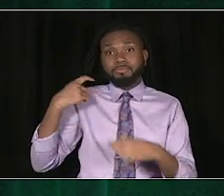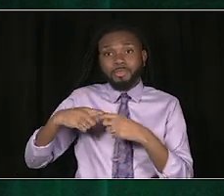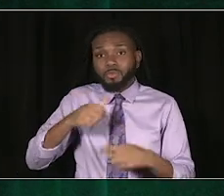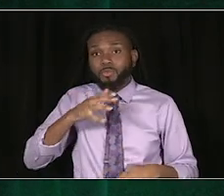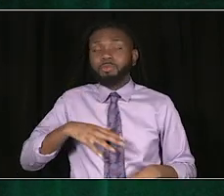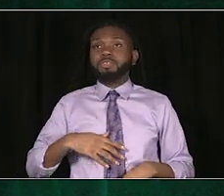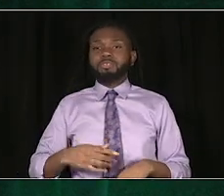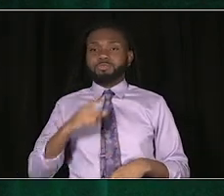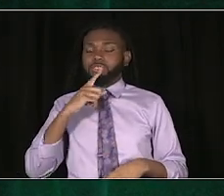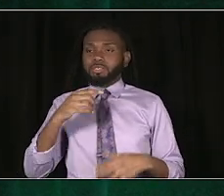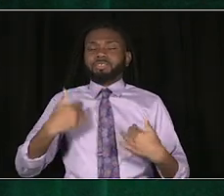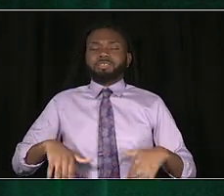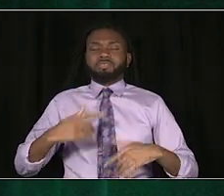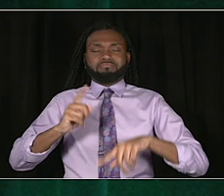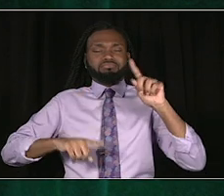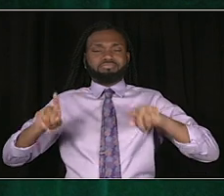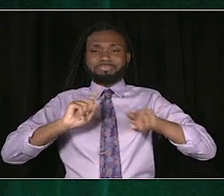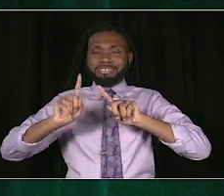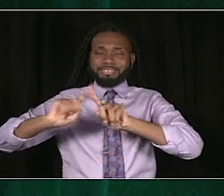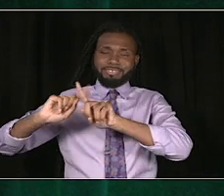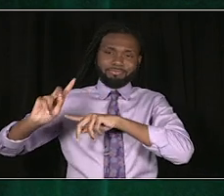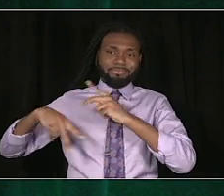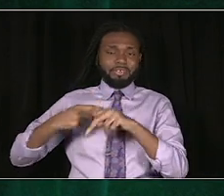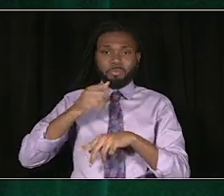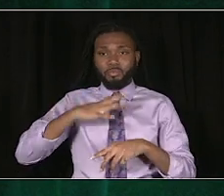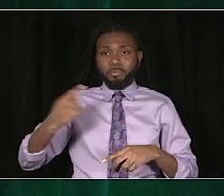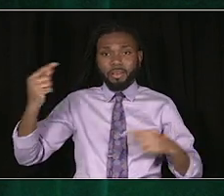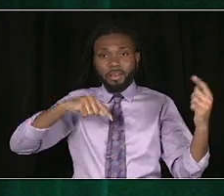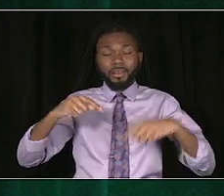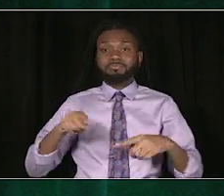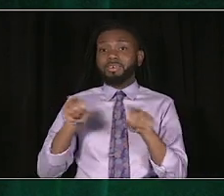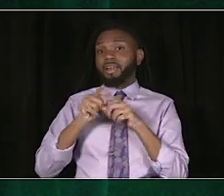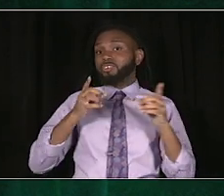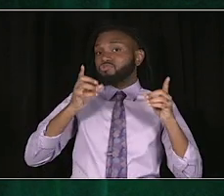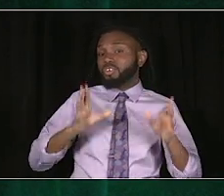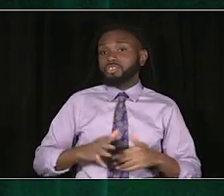and we've had so many different types of women come in as directors,